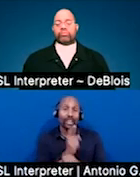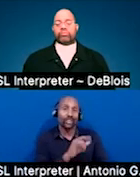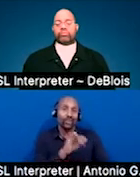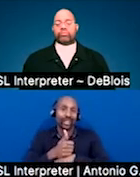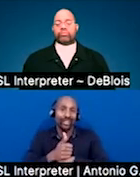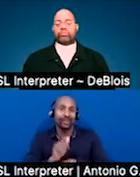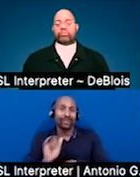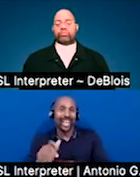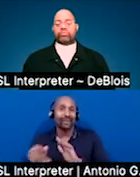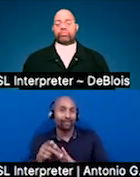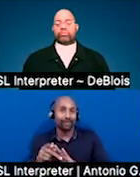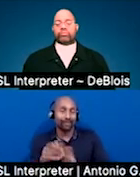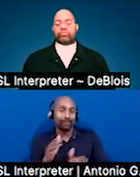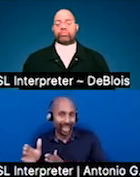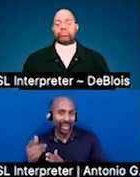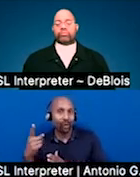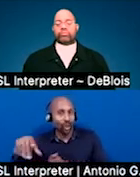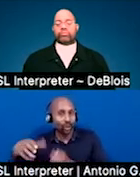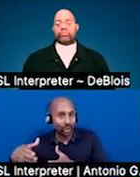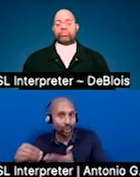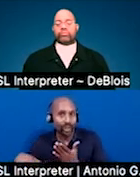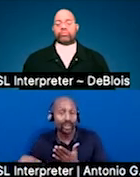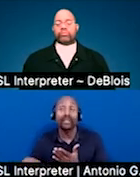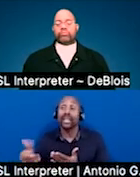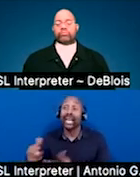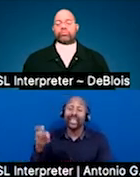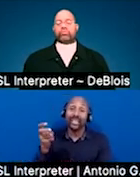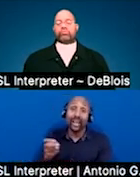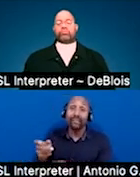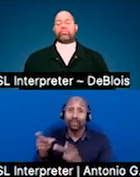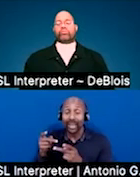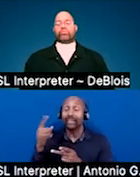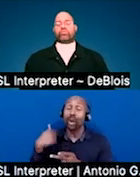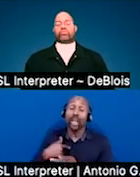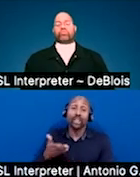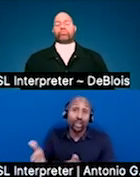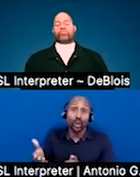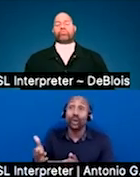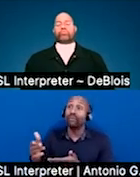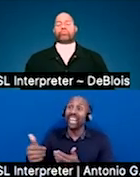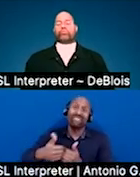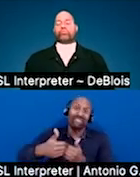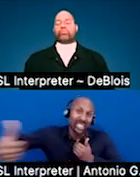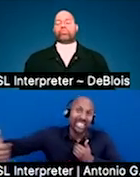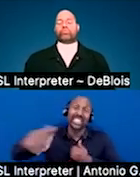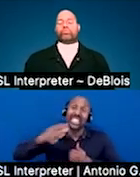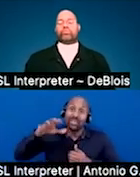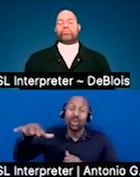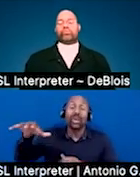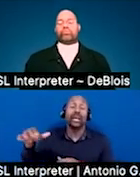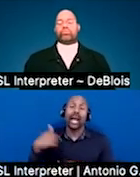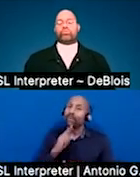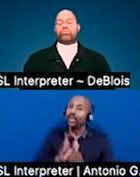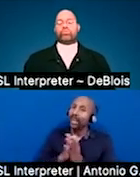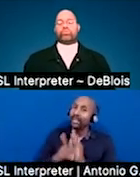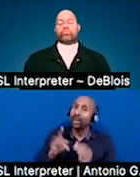in some of our hardest to serve and most remote places, is something that I'm passionate about, and I hope that we can continue to do as the